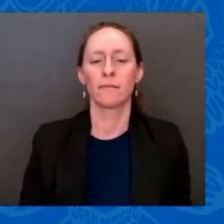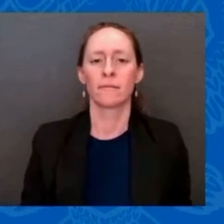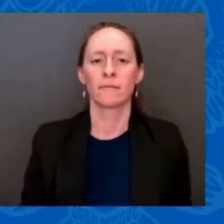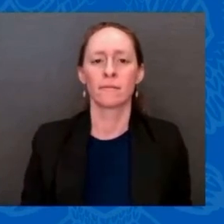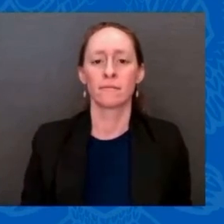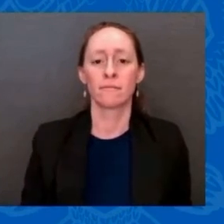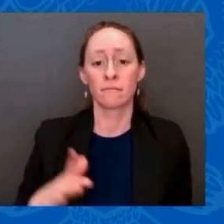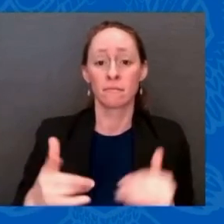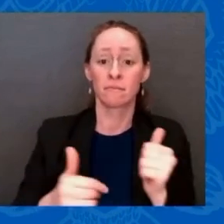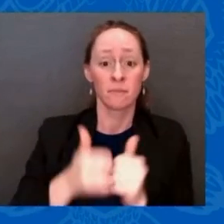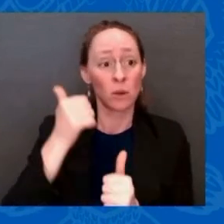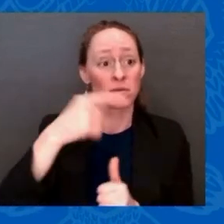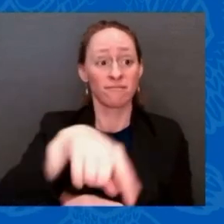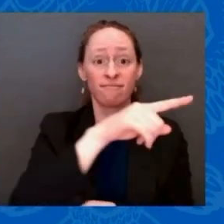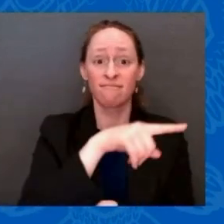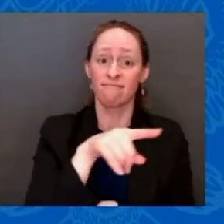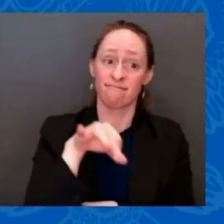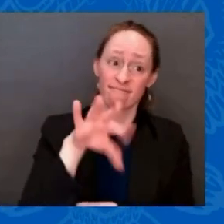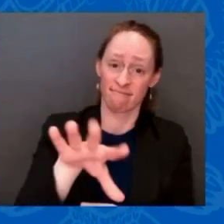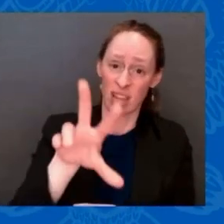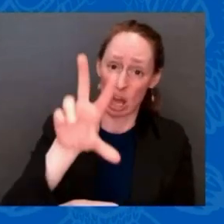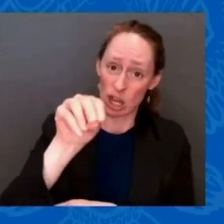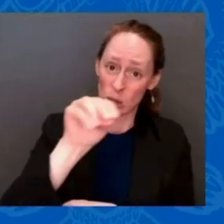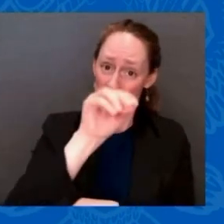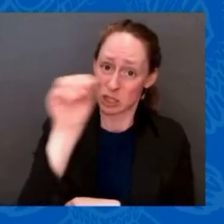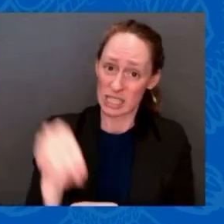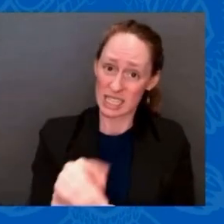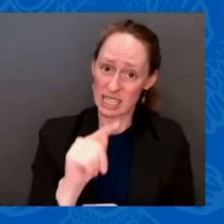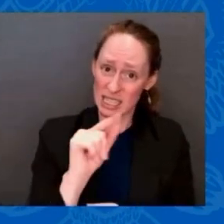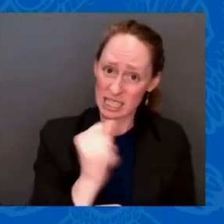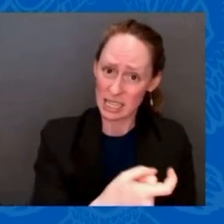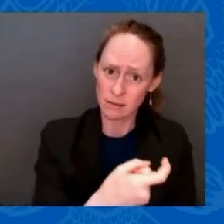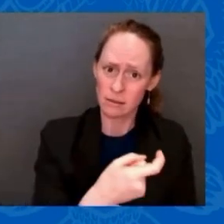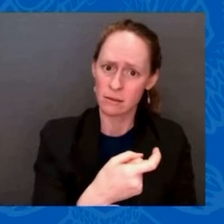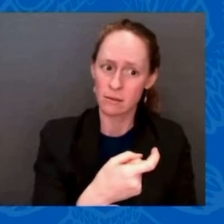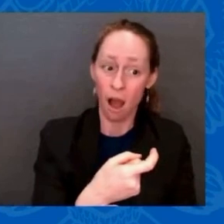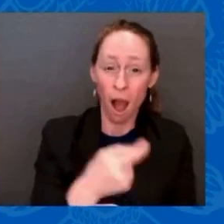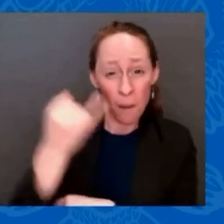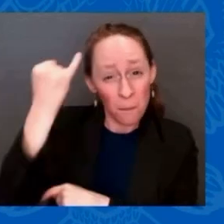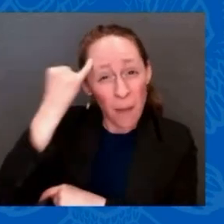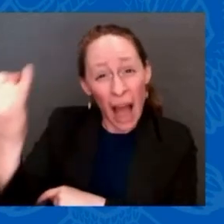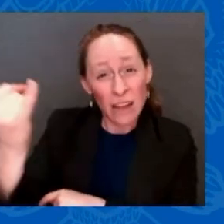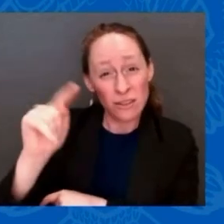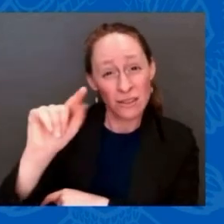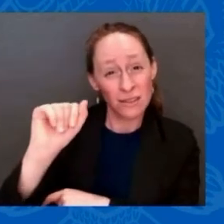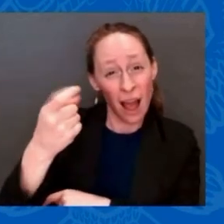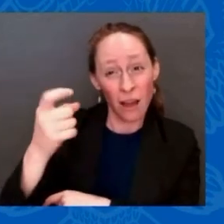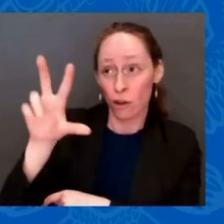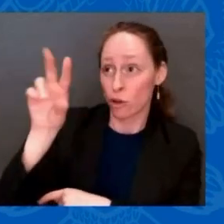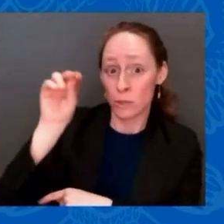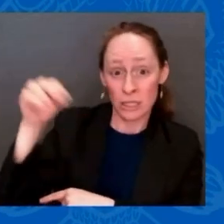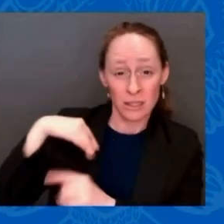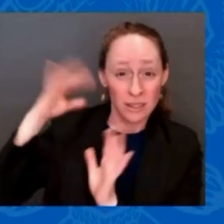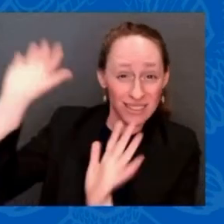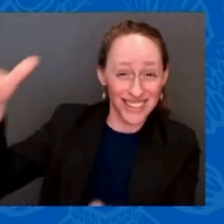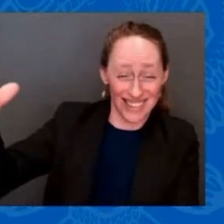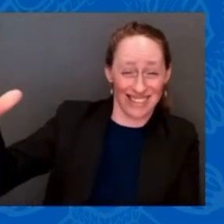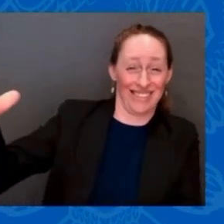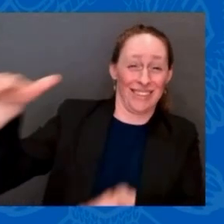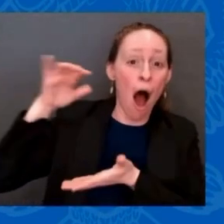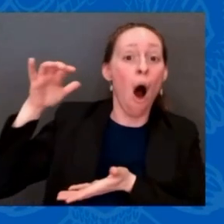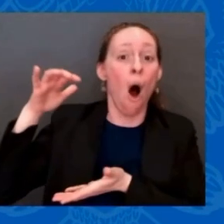dollars, lowering the deficit, allowing us to pay for so much more we have to do. That's the next phase of this